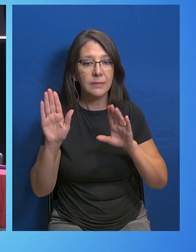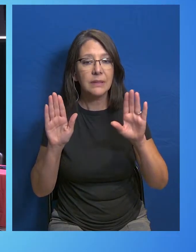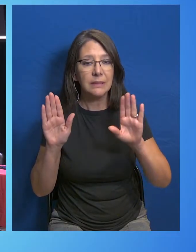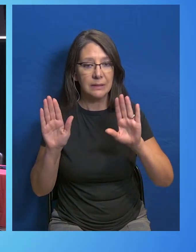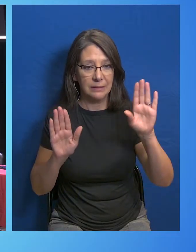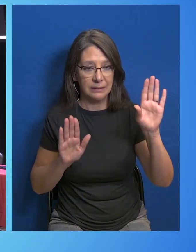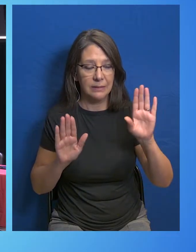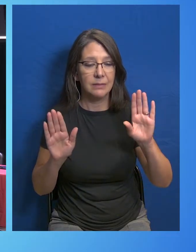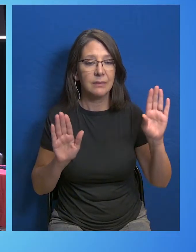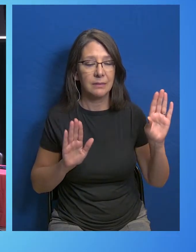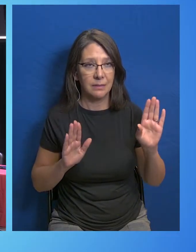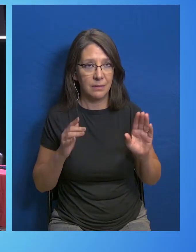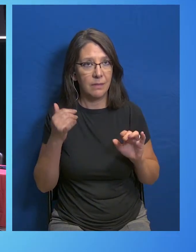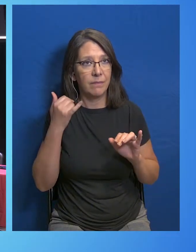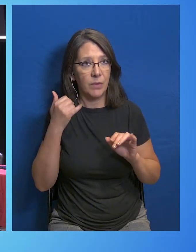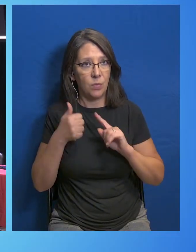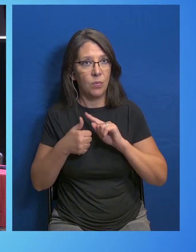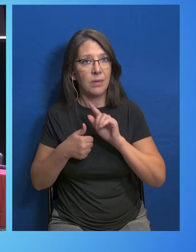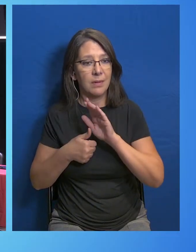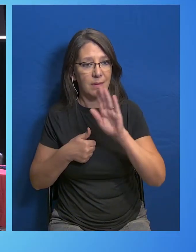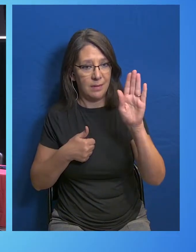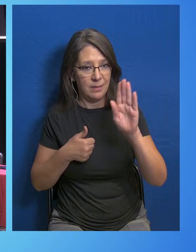Aye. Aye.